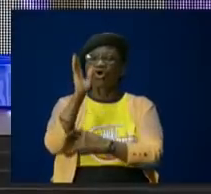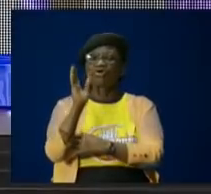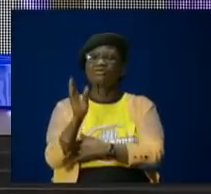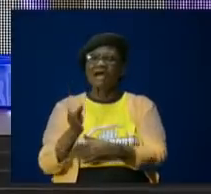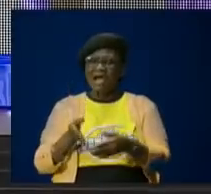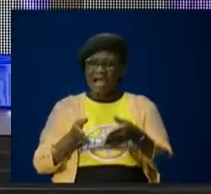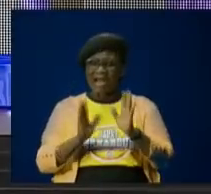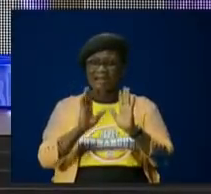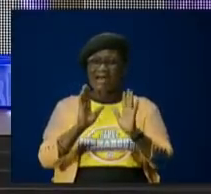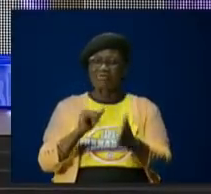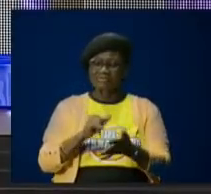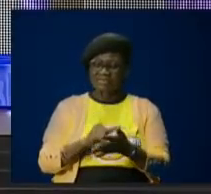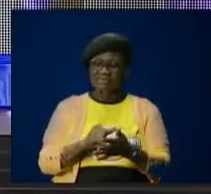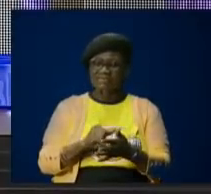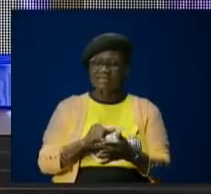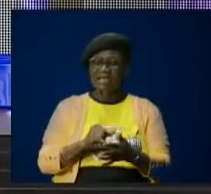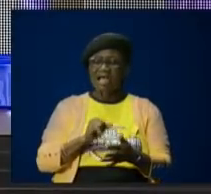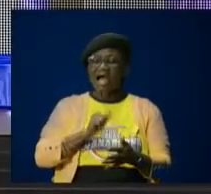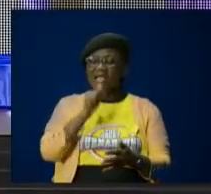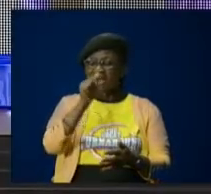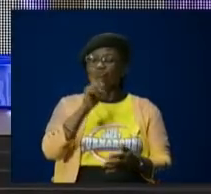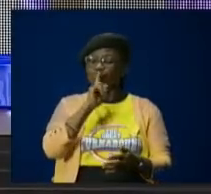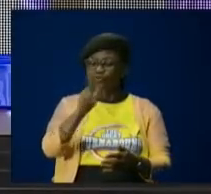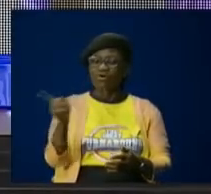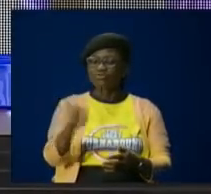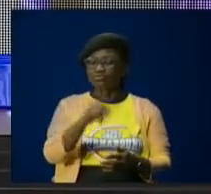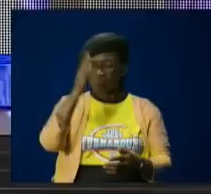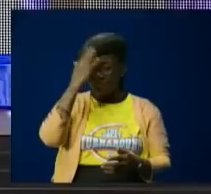I'm sure you know that one.